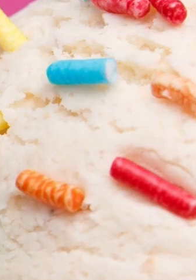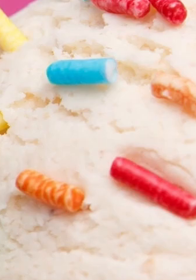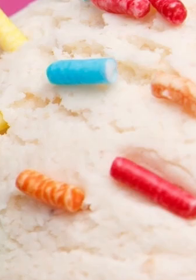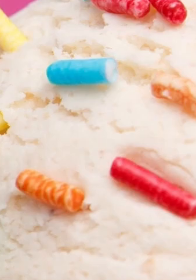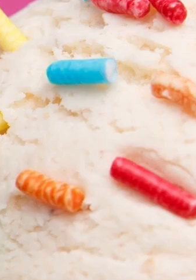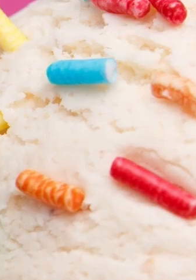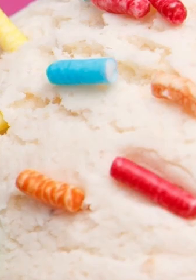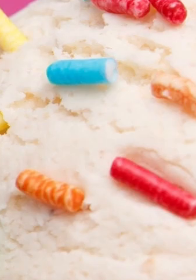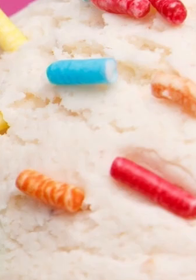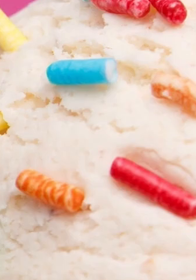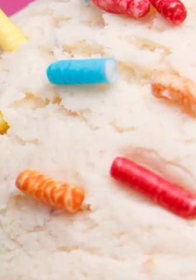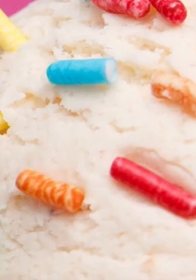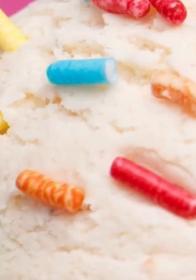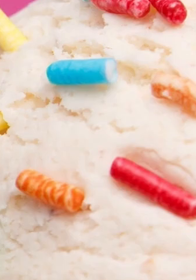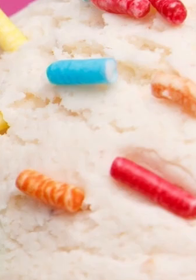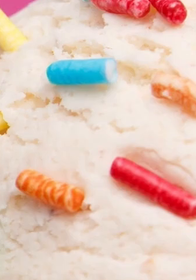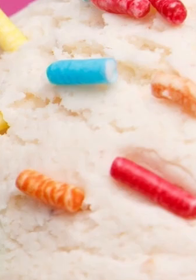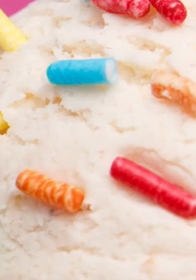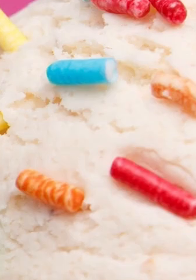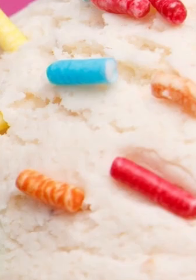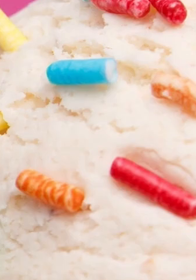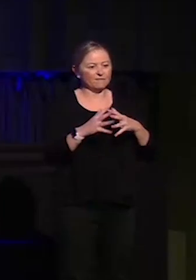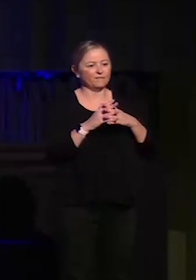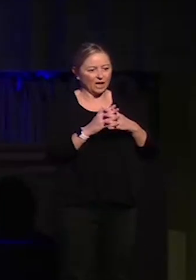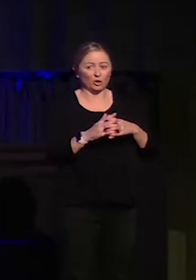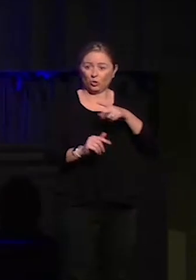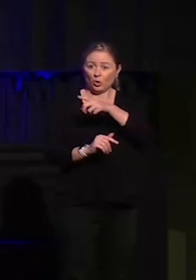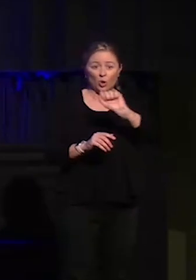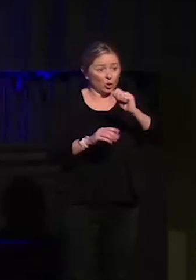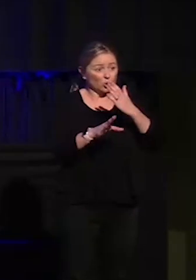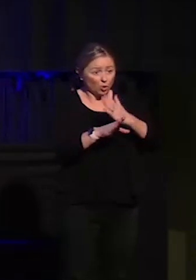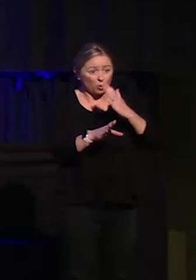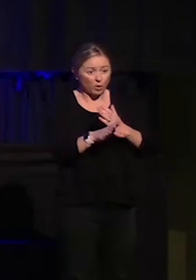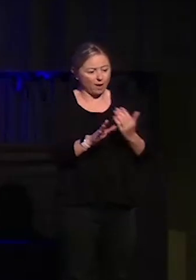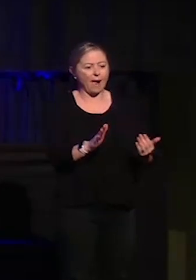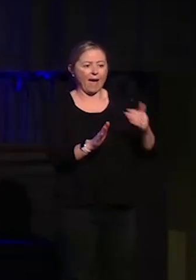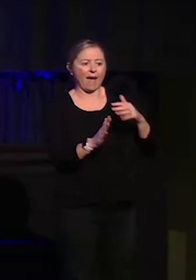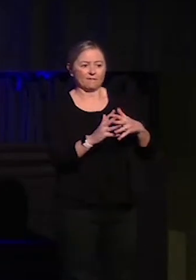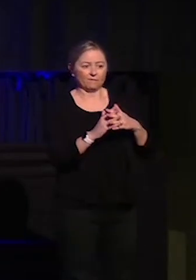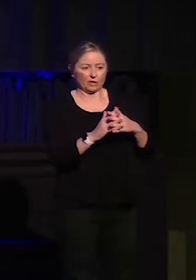that design has value. You are a value add in the work that you do.